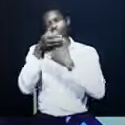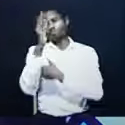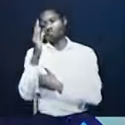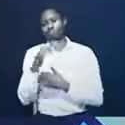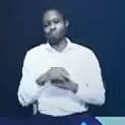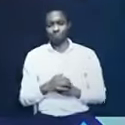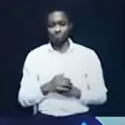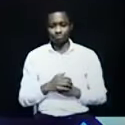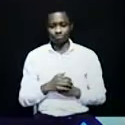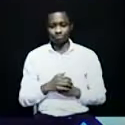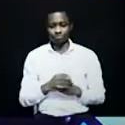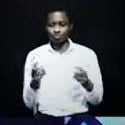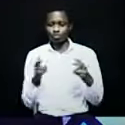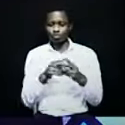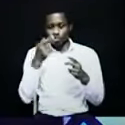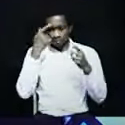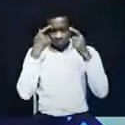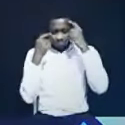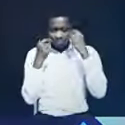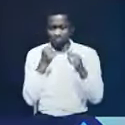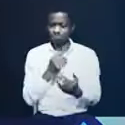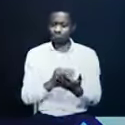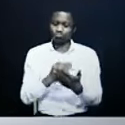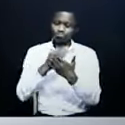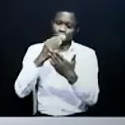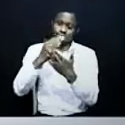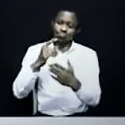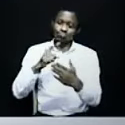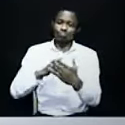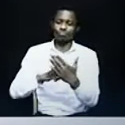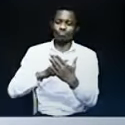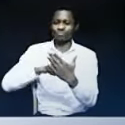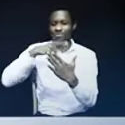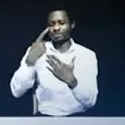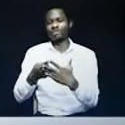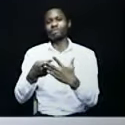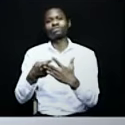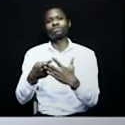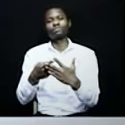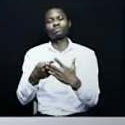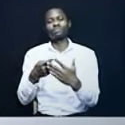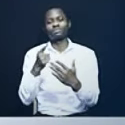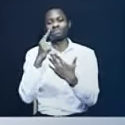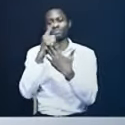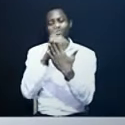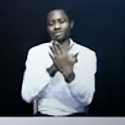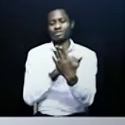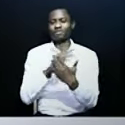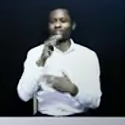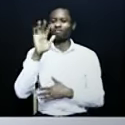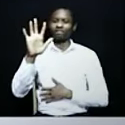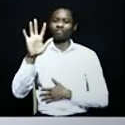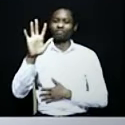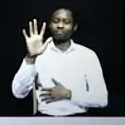lesson number 5. That there is a need to draw on the strength of